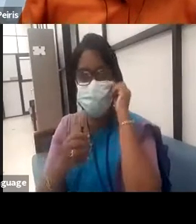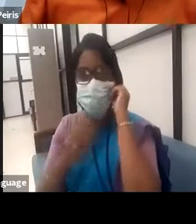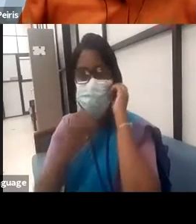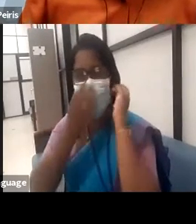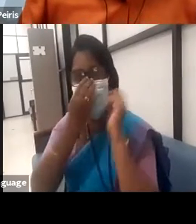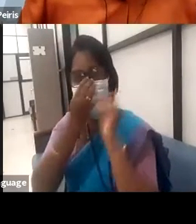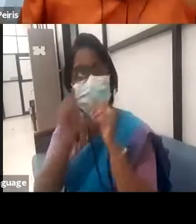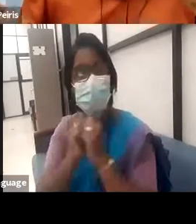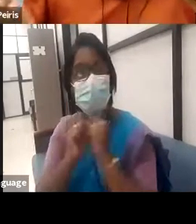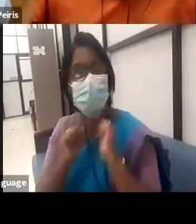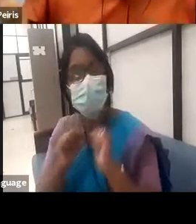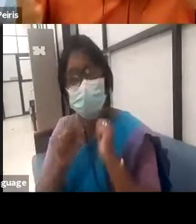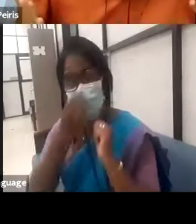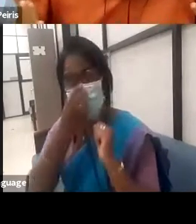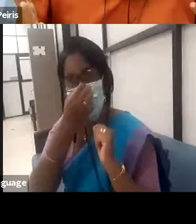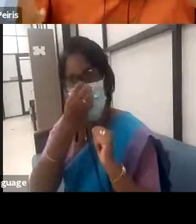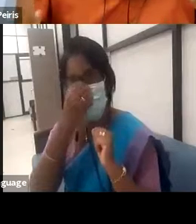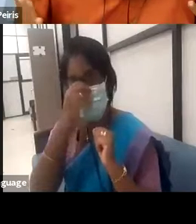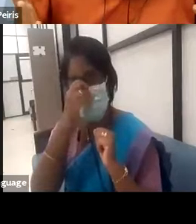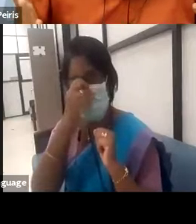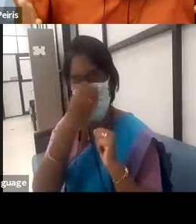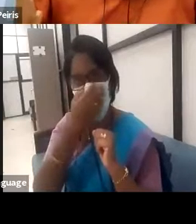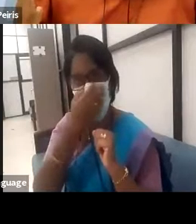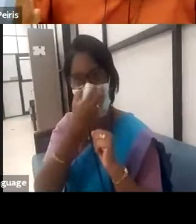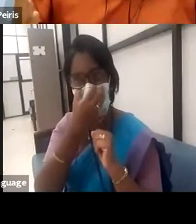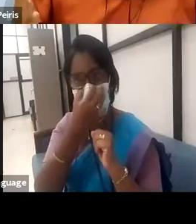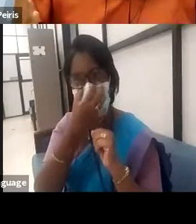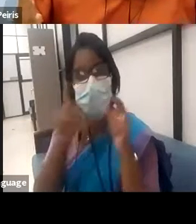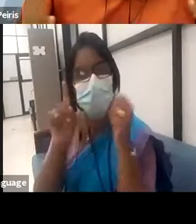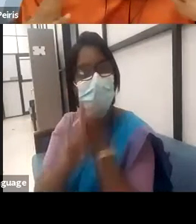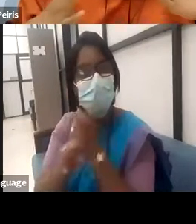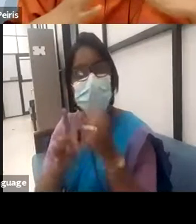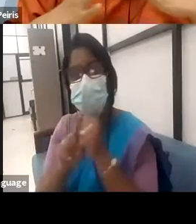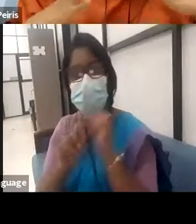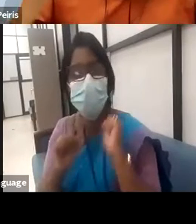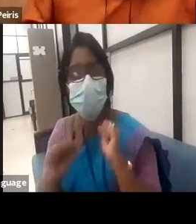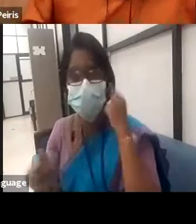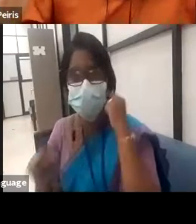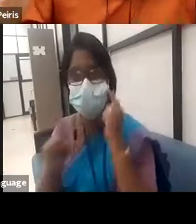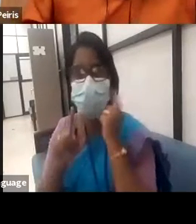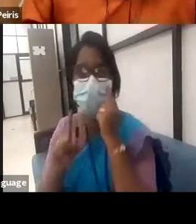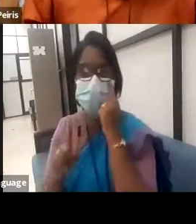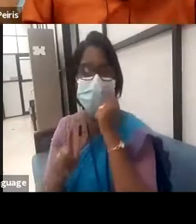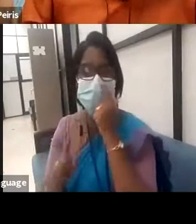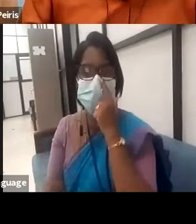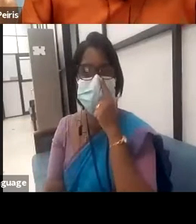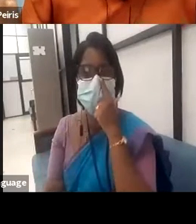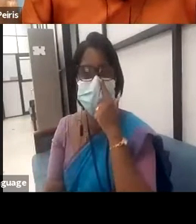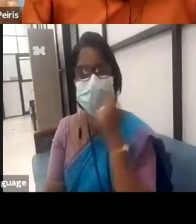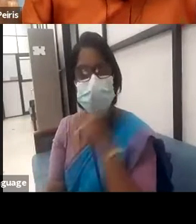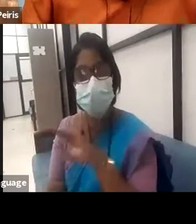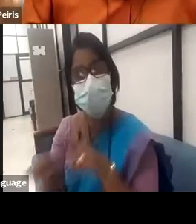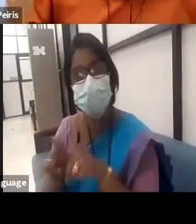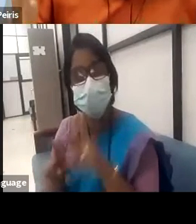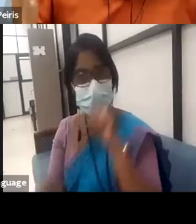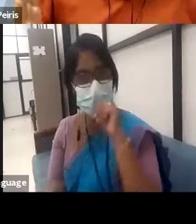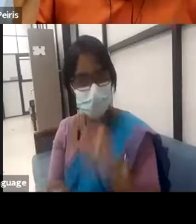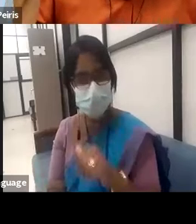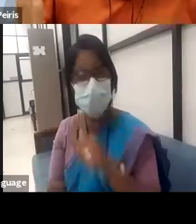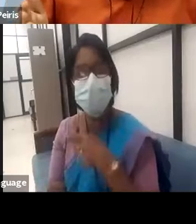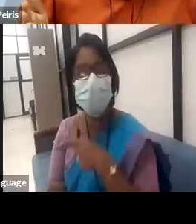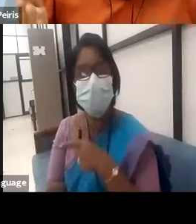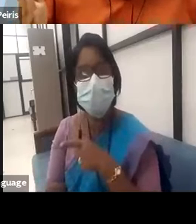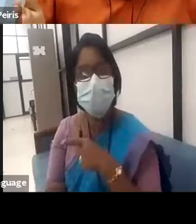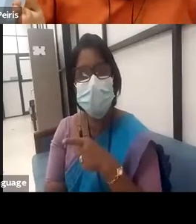of this product. And this way, I think not only will we be able to really revolutionize a product in the sector, but